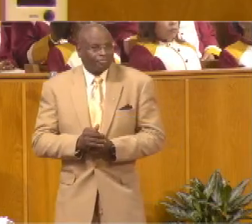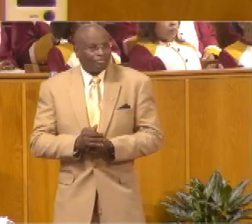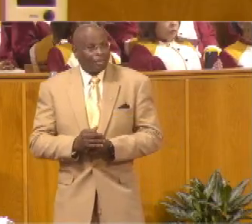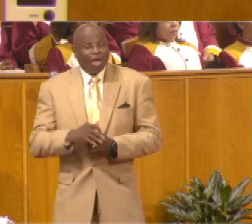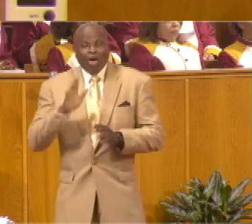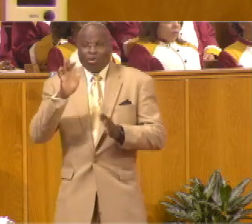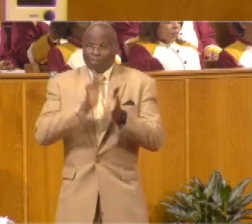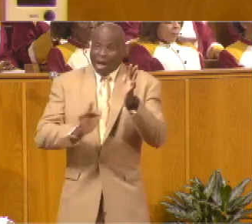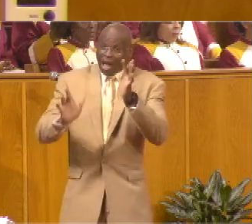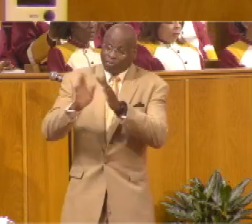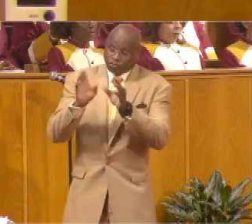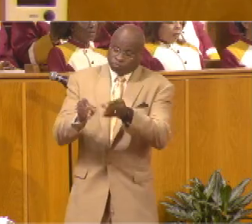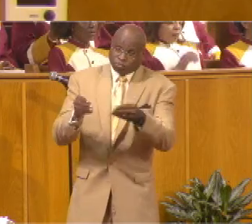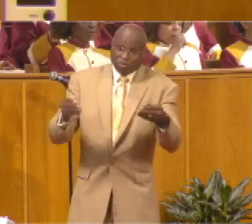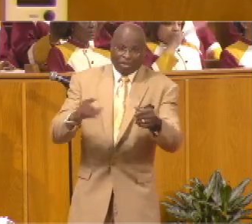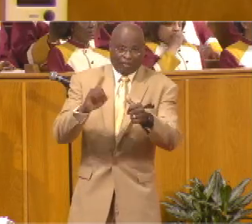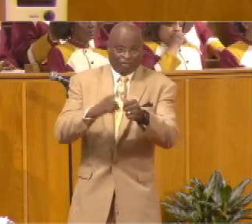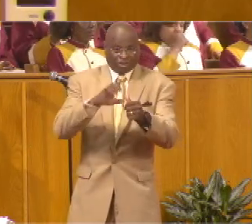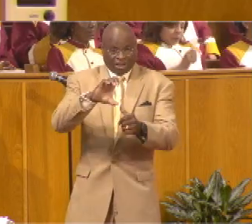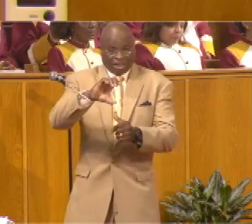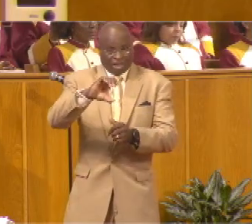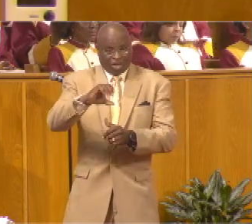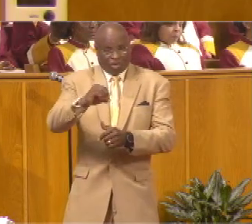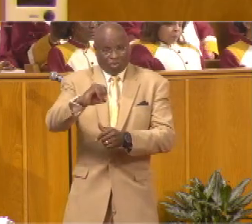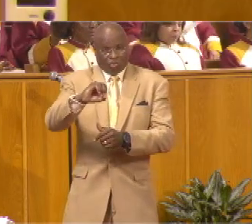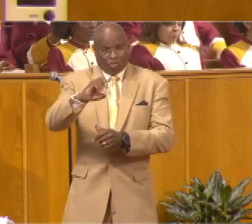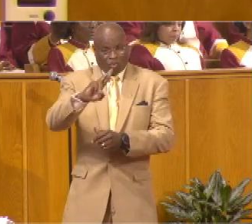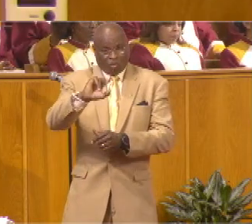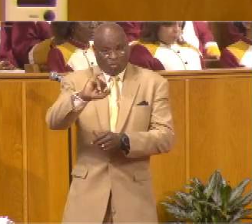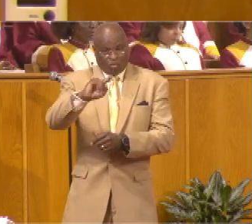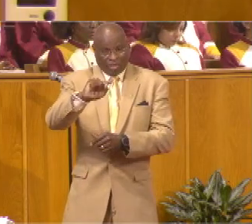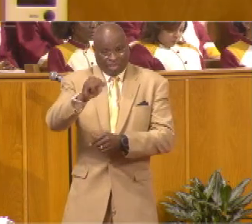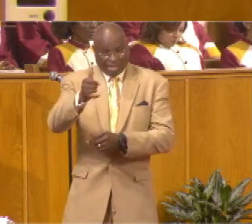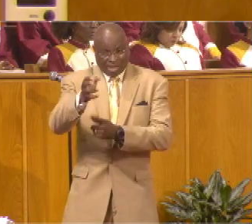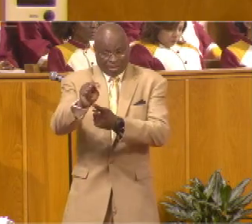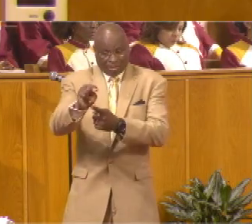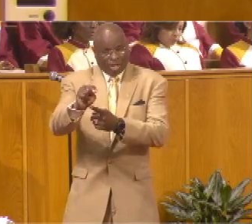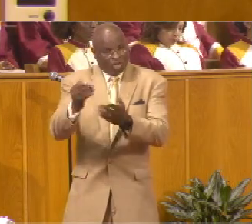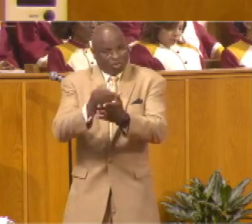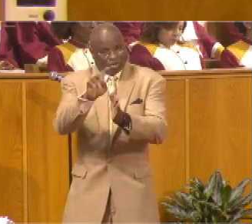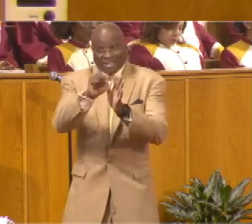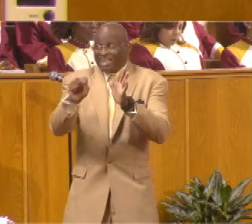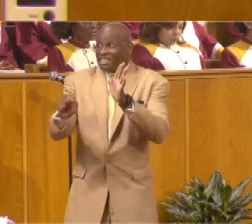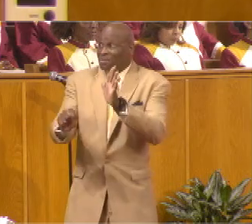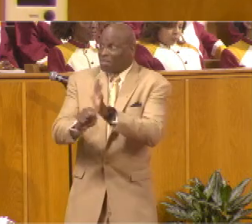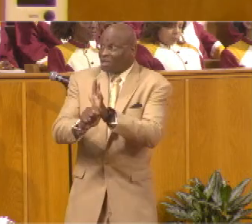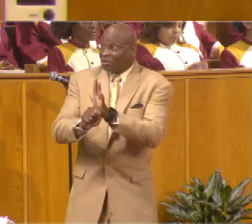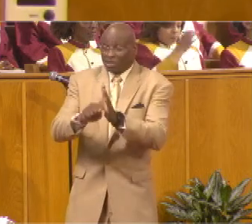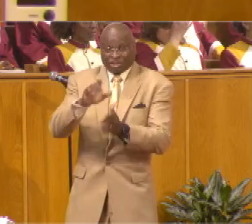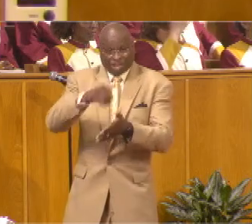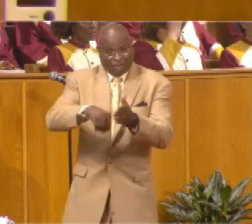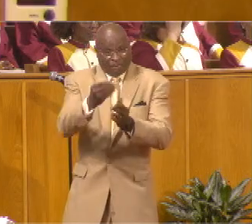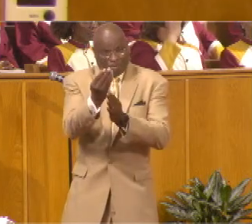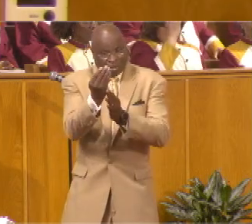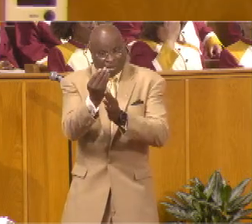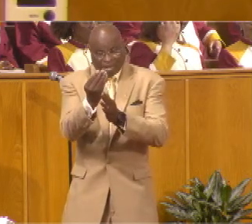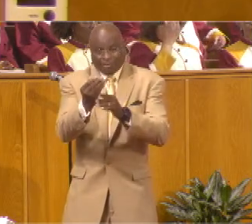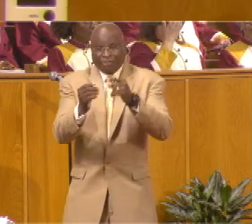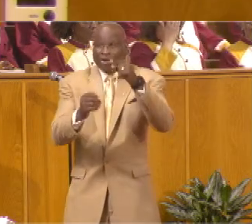As you're turning in your Bibles to the book of 1 Corinthians, in the New Testament, the book of 1 Corinthians, chapter